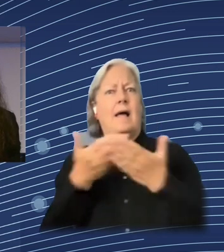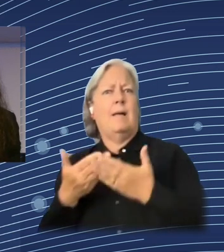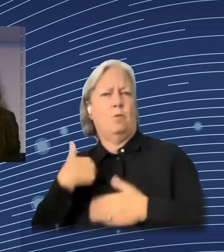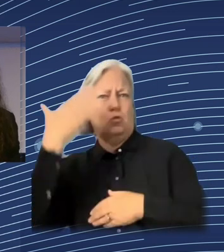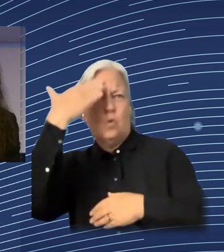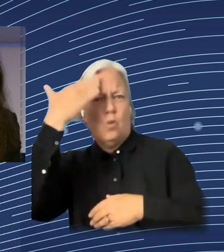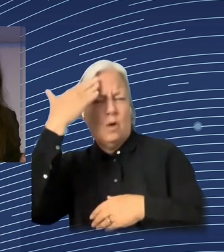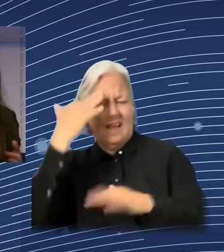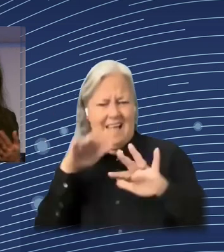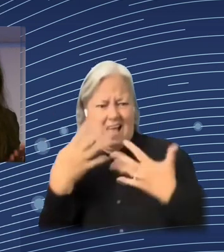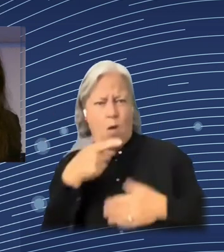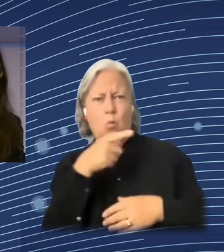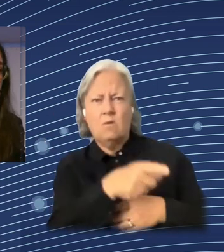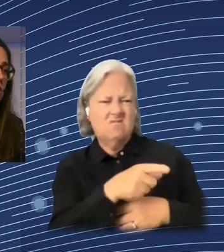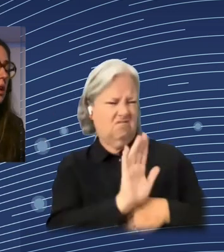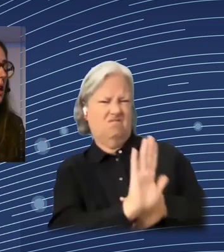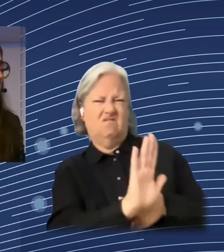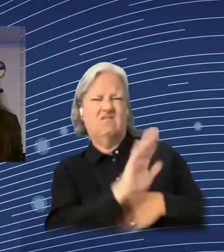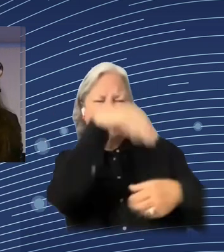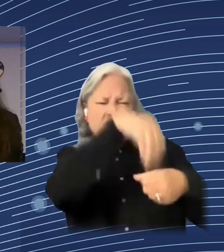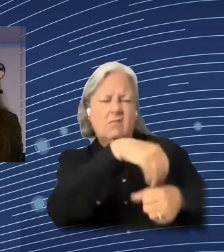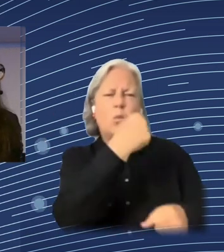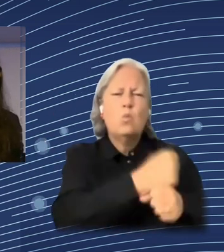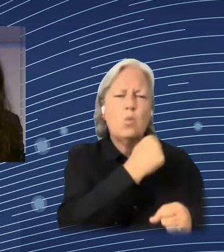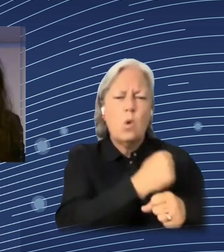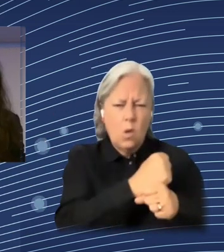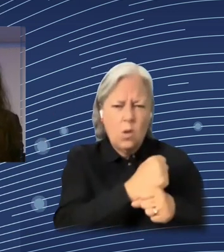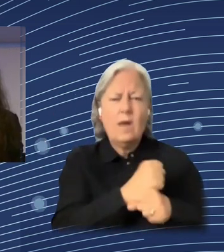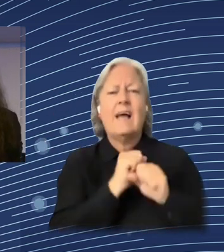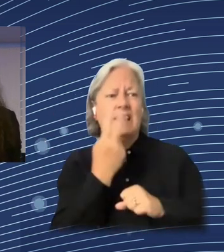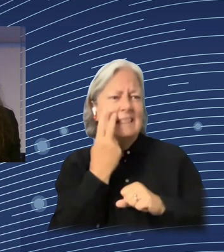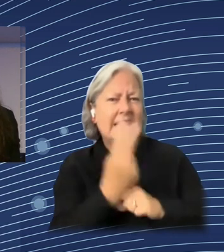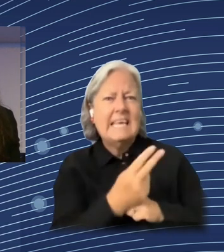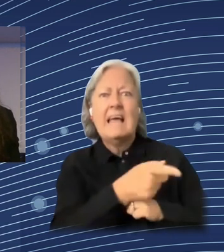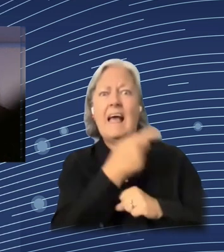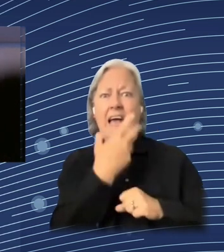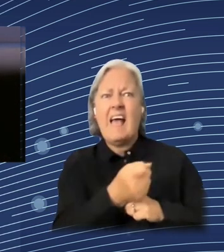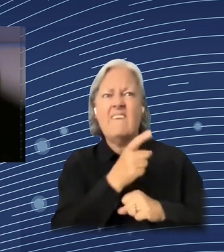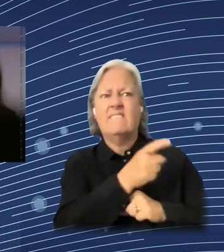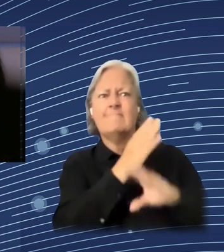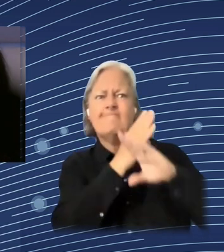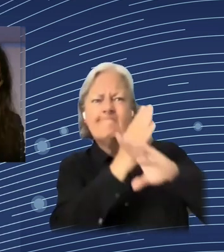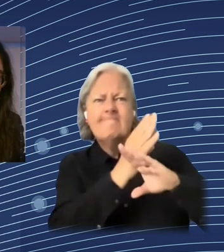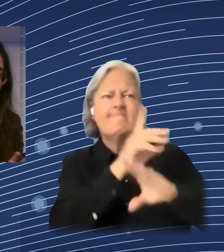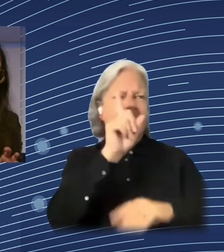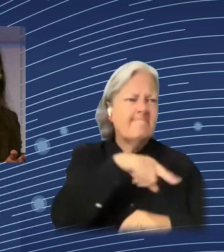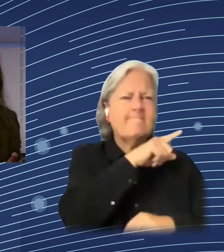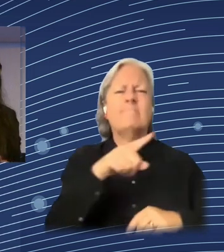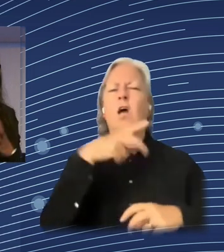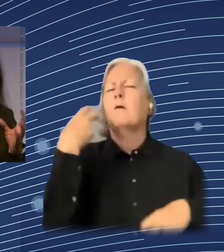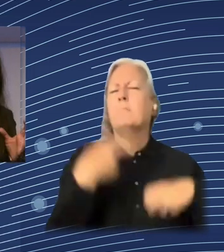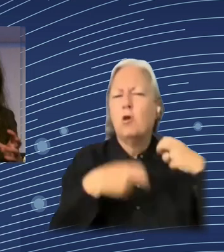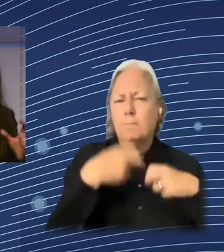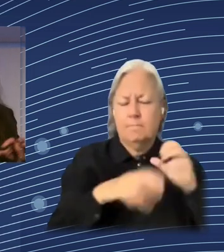works and see if there's potential discrimination and harms associated. Then, apart from algorithmic auditing, we've